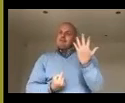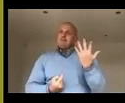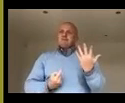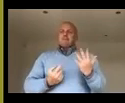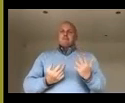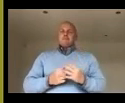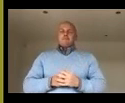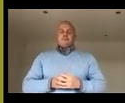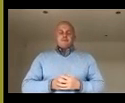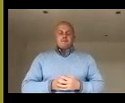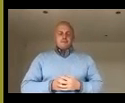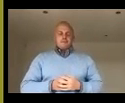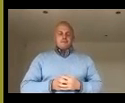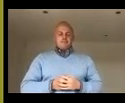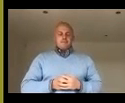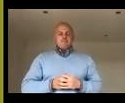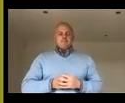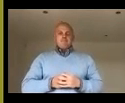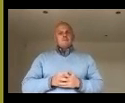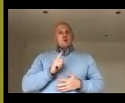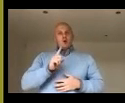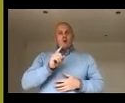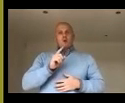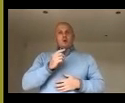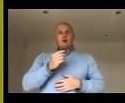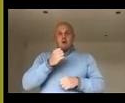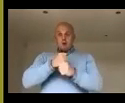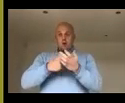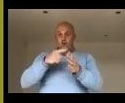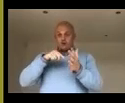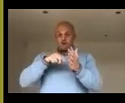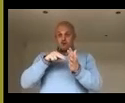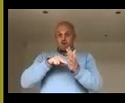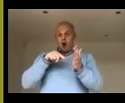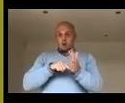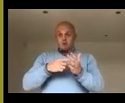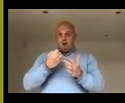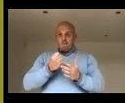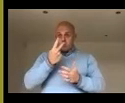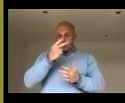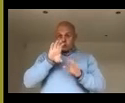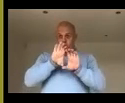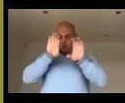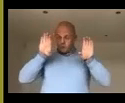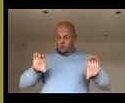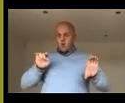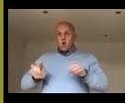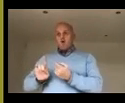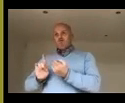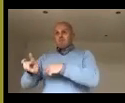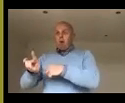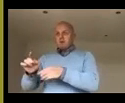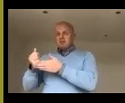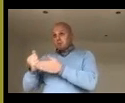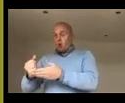people. So there's two different bits to the grant. There's responding and there's recovering. And if you want to